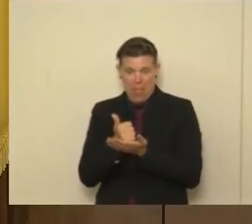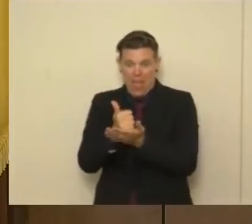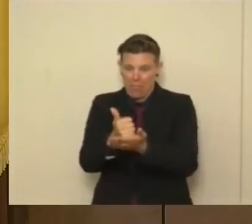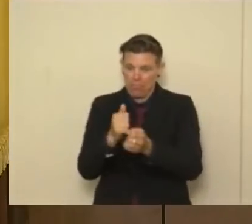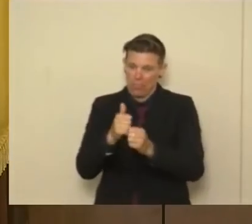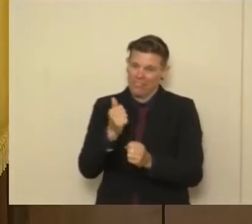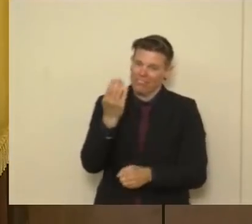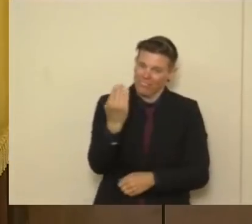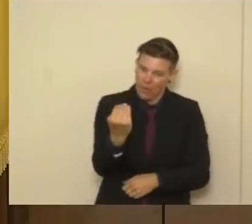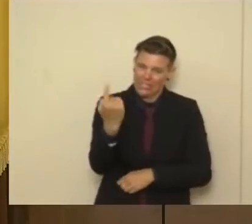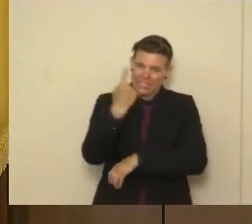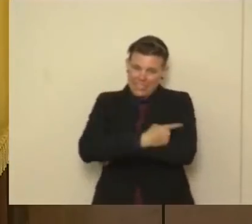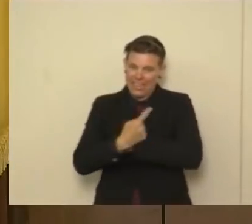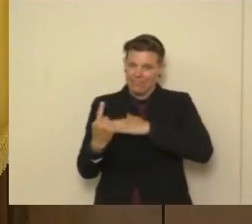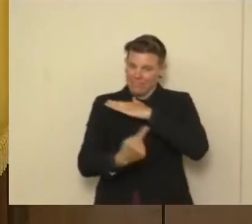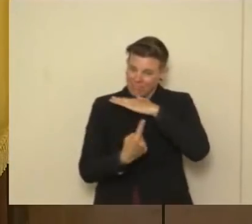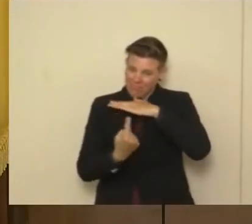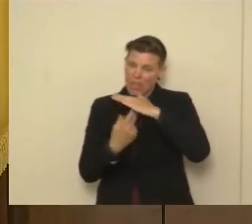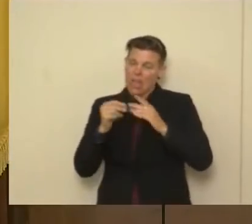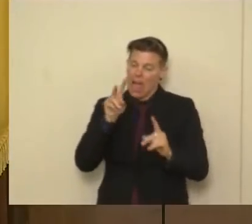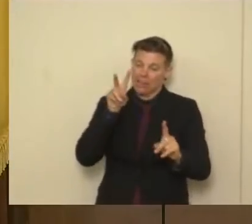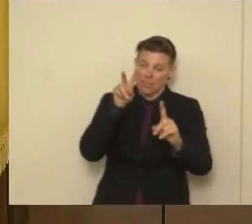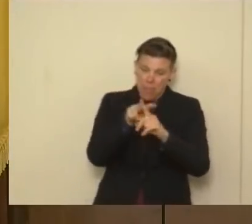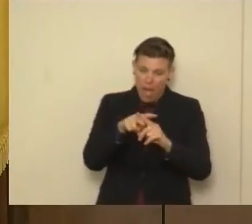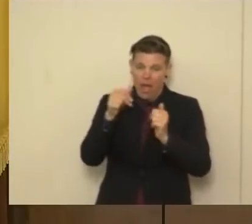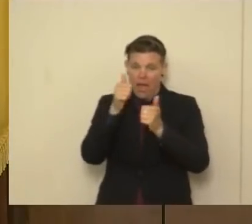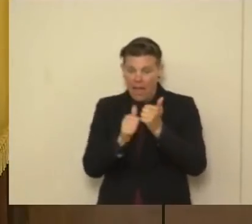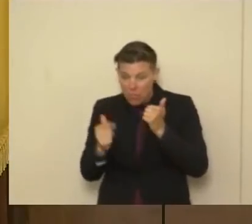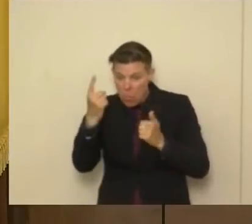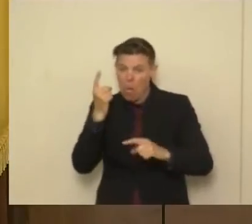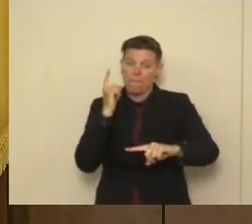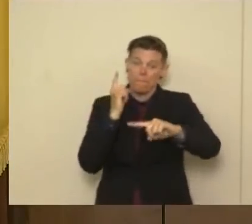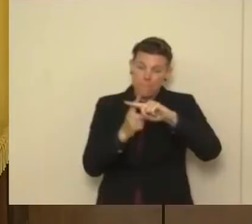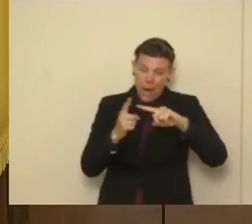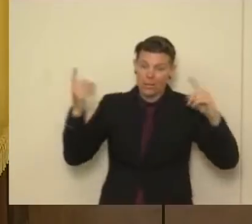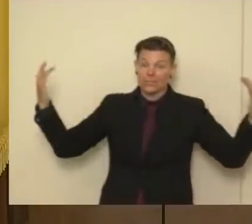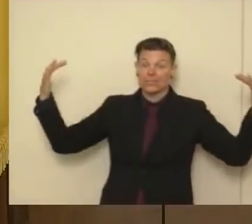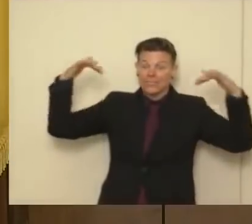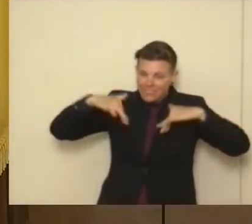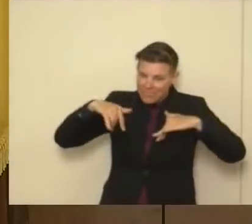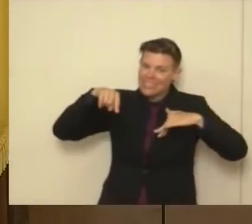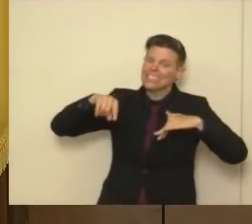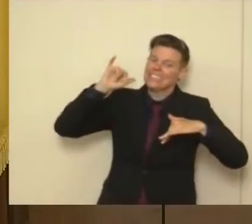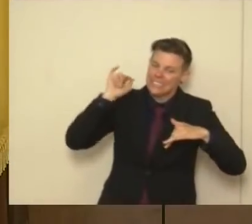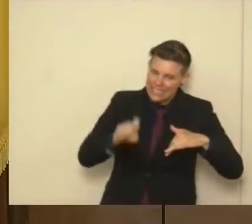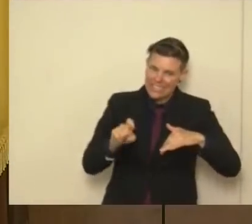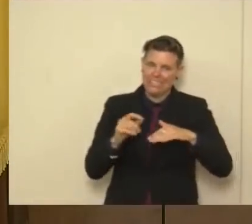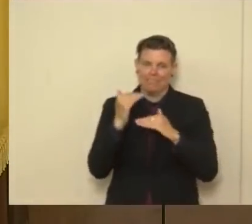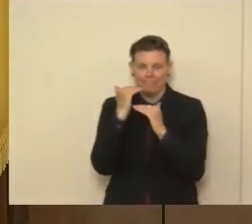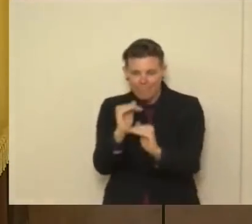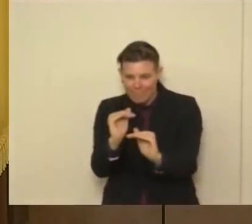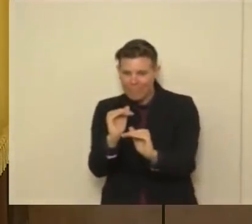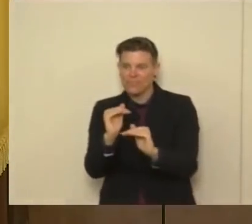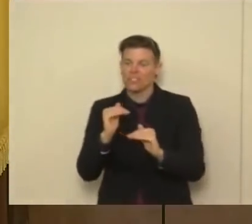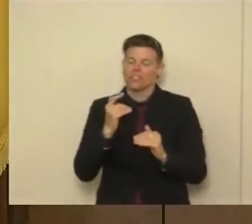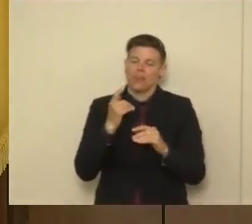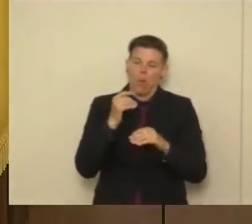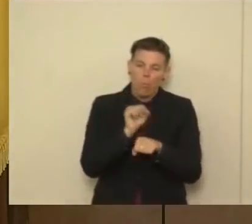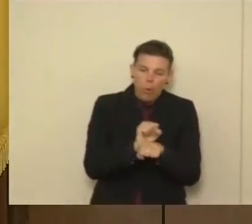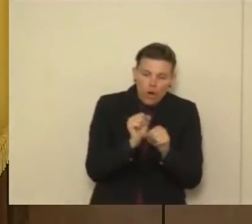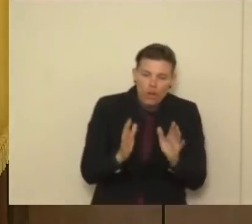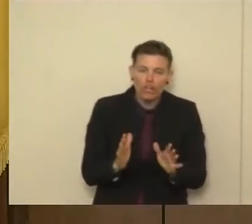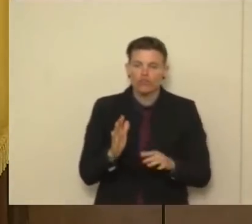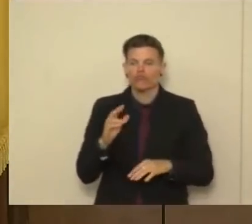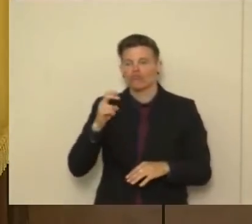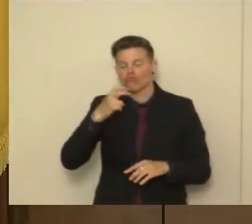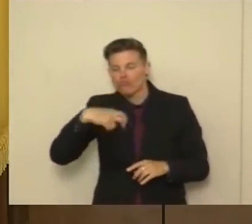everyone coming in from out of state. And it will limit then workers traveling and their employers from wanting to do that. And that also helps